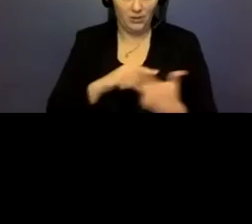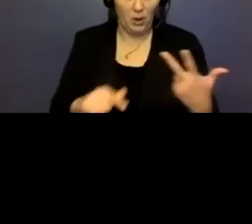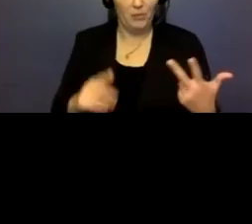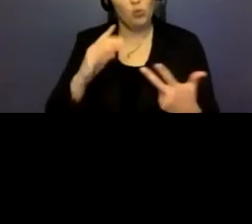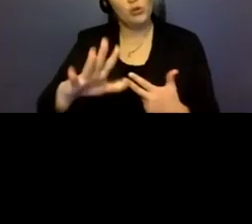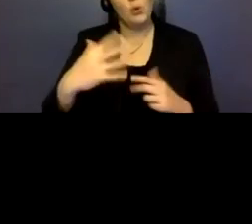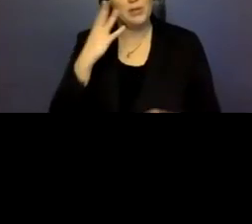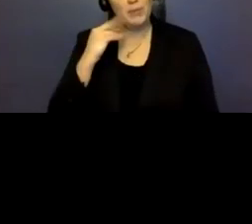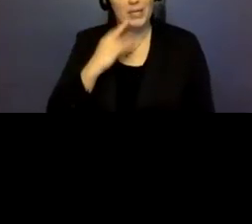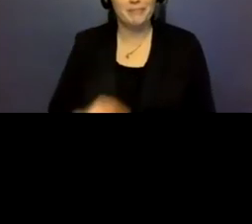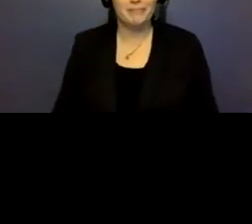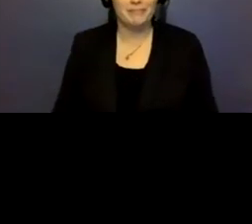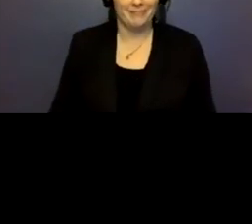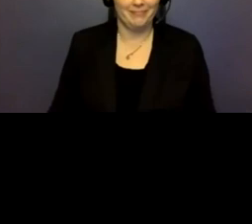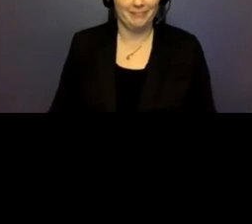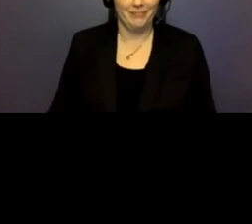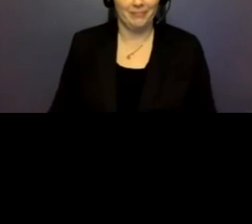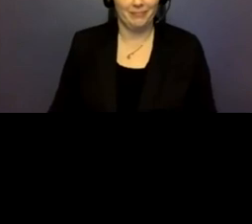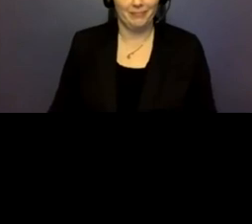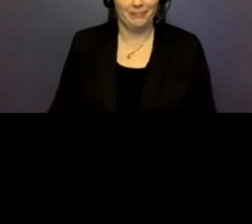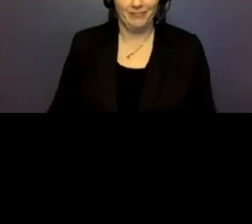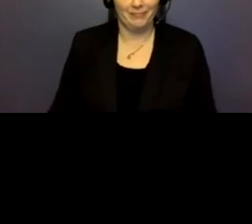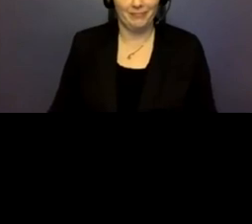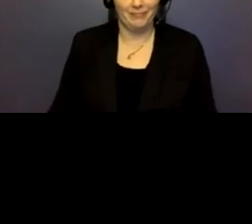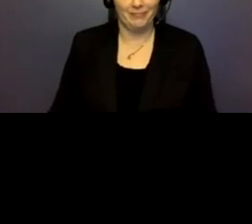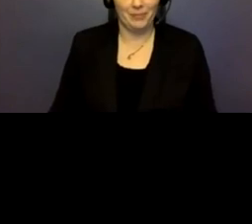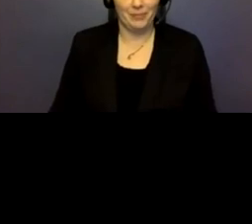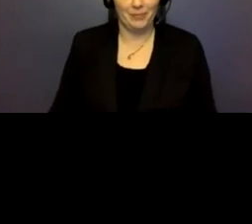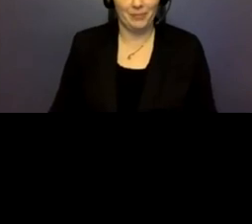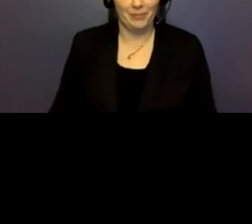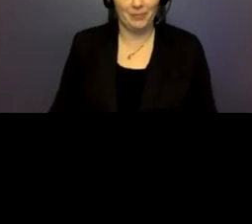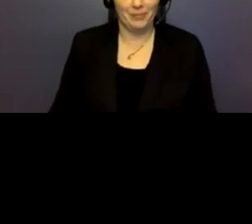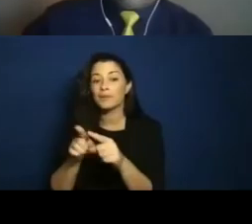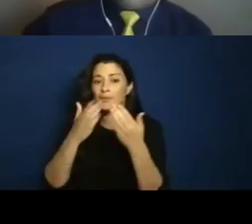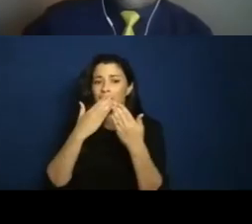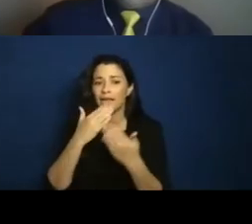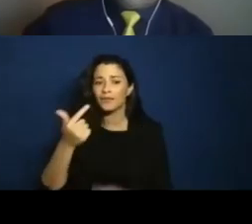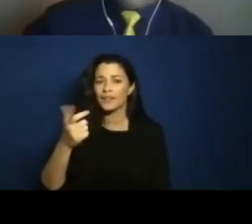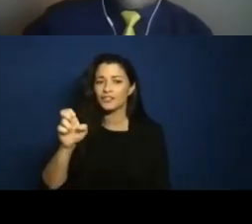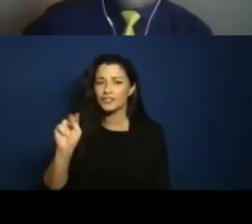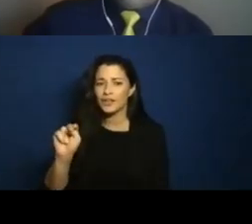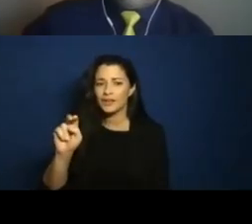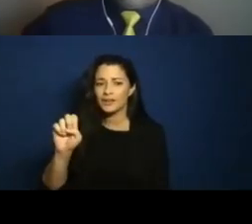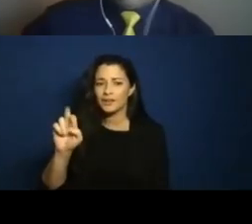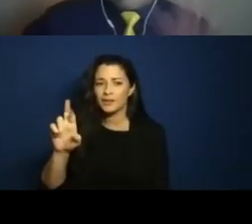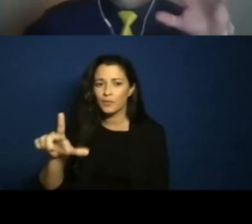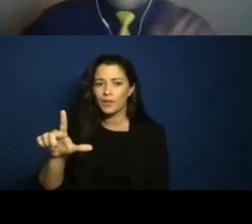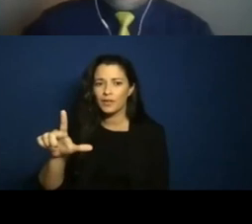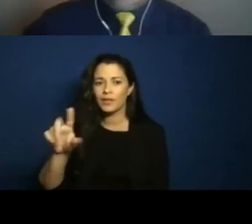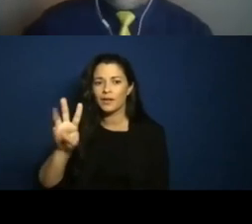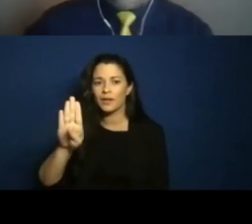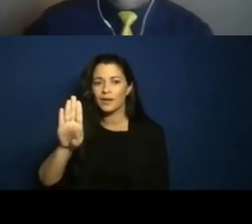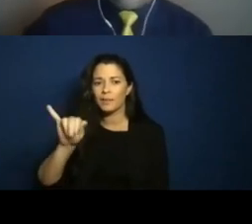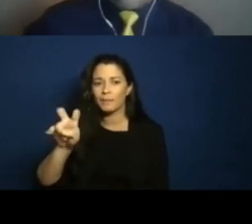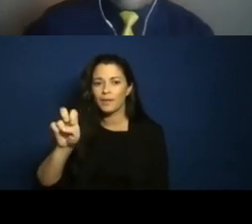military. Thank you so much, Fred. And I also want to say thank you to General Bivens and to my brother Manny for